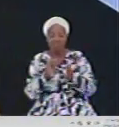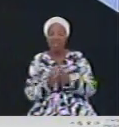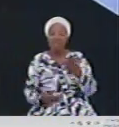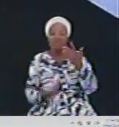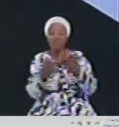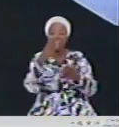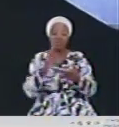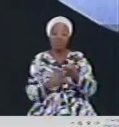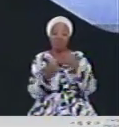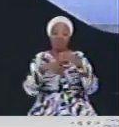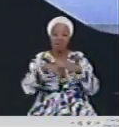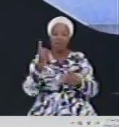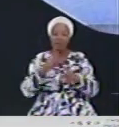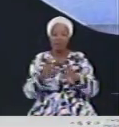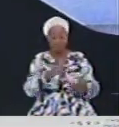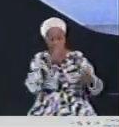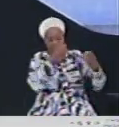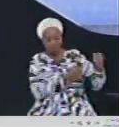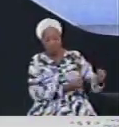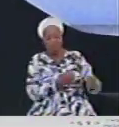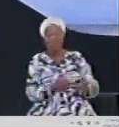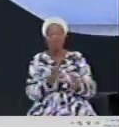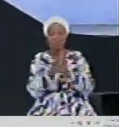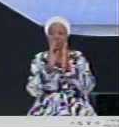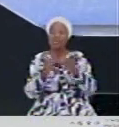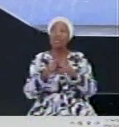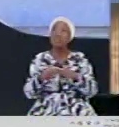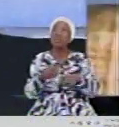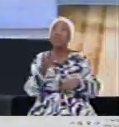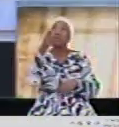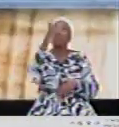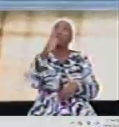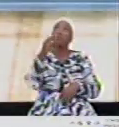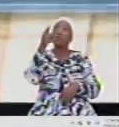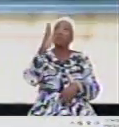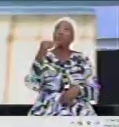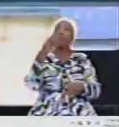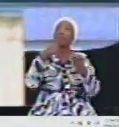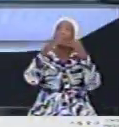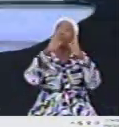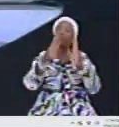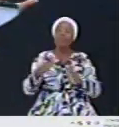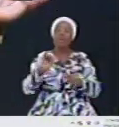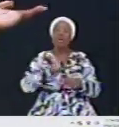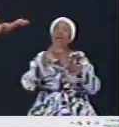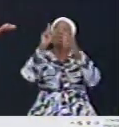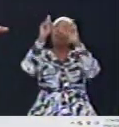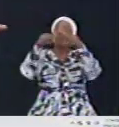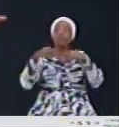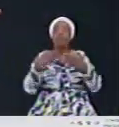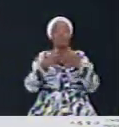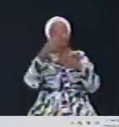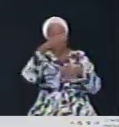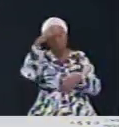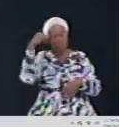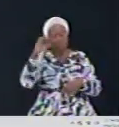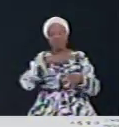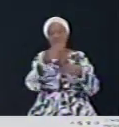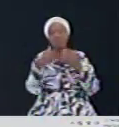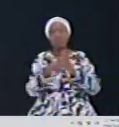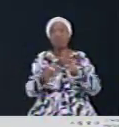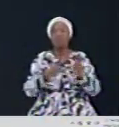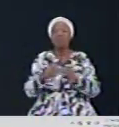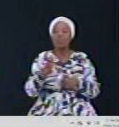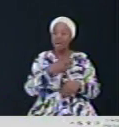courageous prayer. He said, God, the God of heaven, I come because of these people.